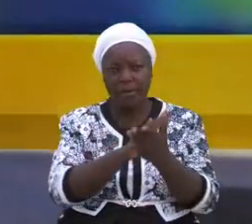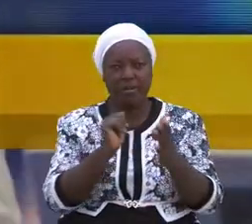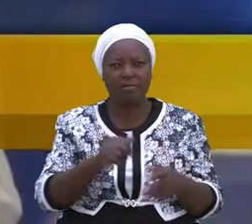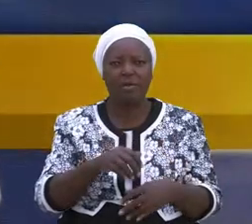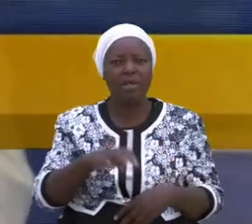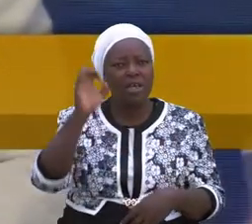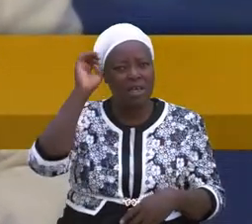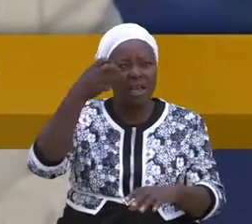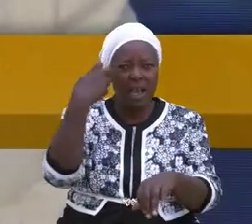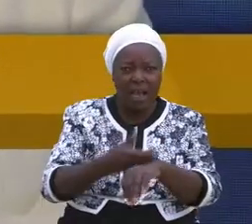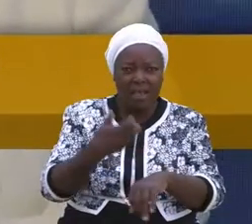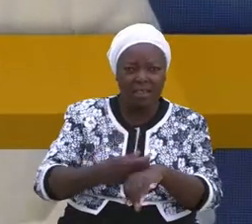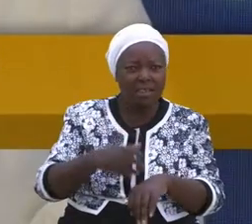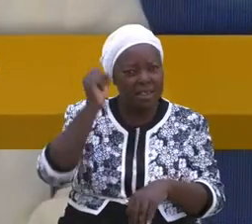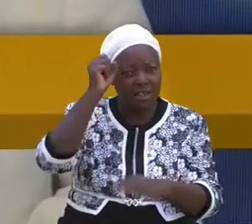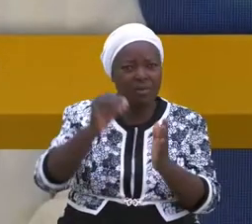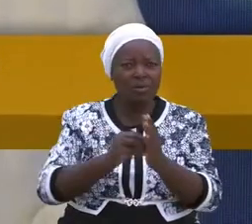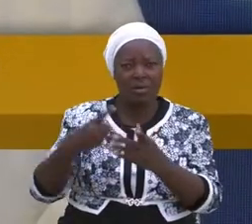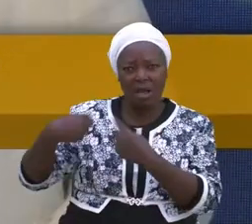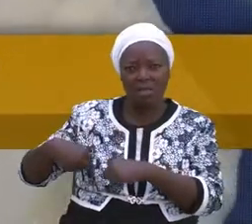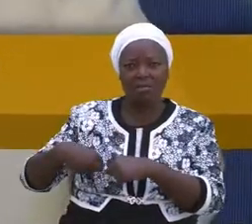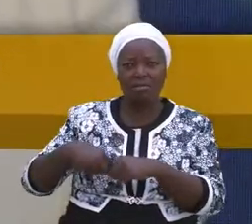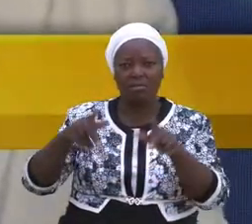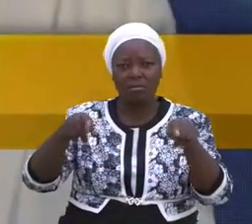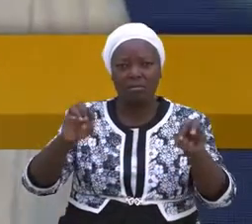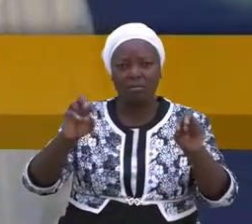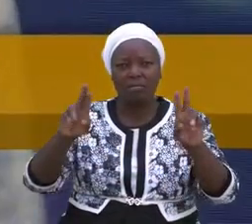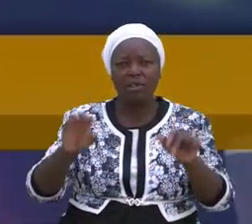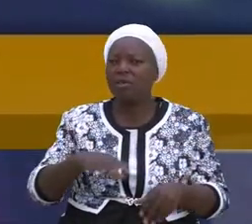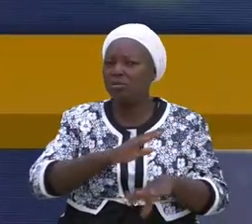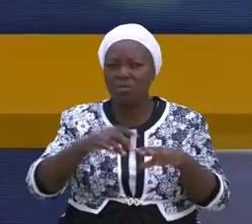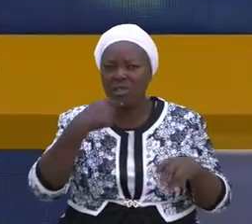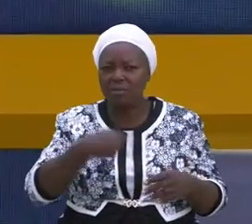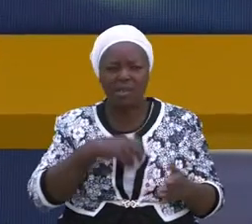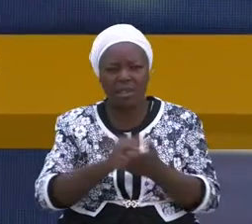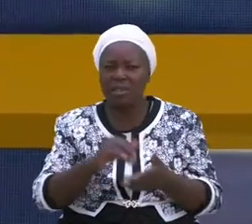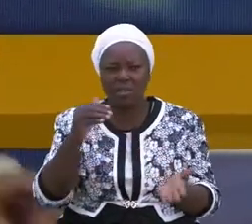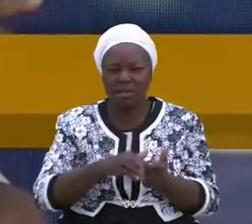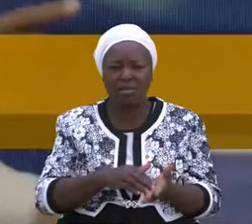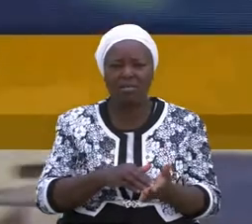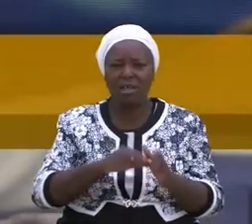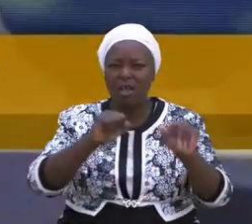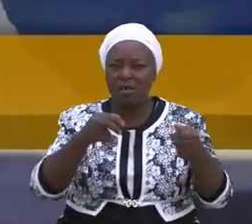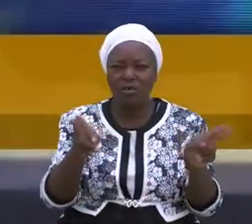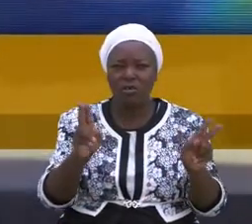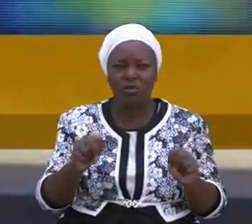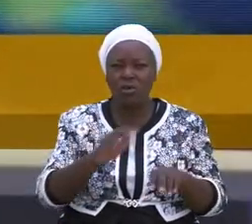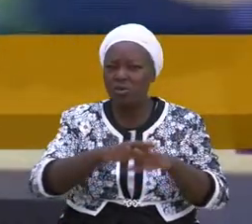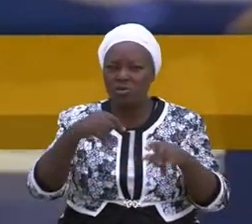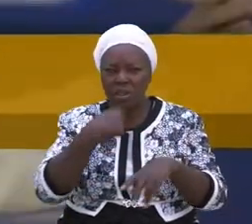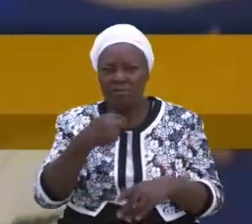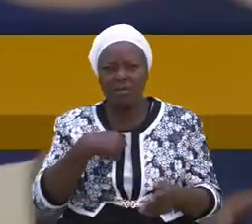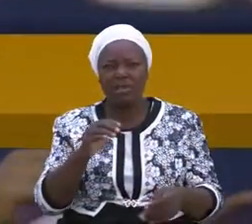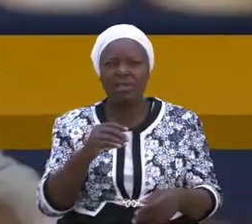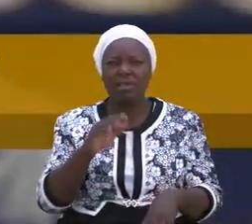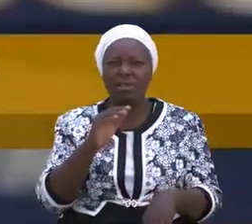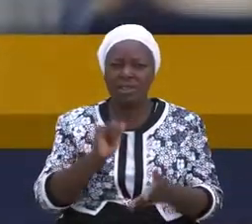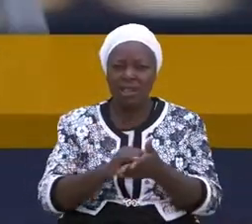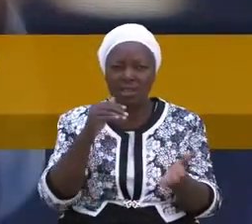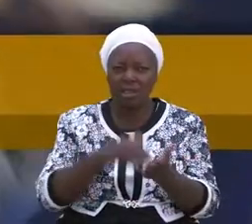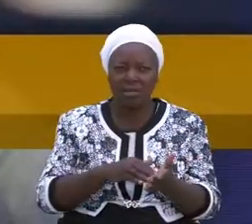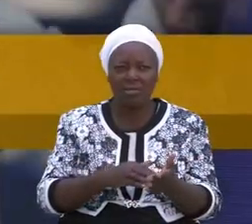heart. Peter, don't tell me that again. John, don't tell me that again. Testifier, don't look my